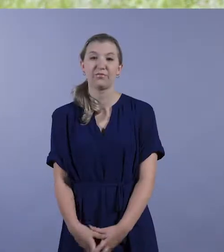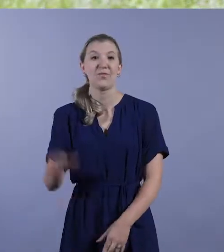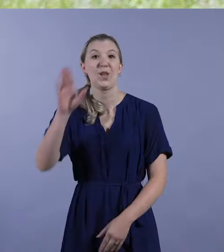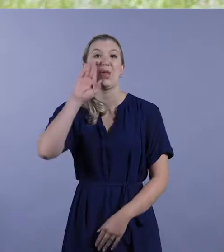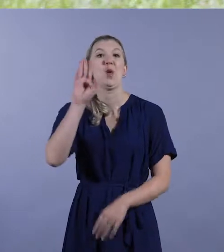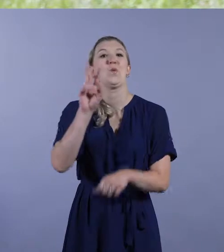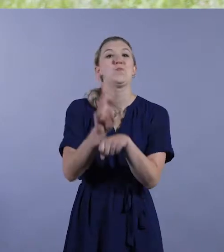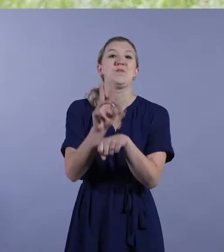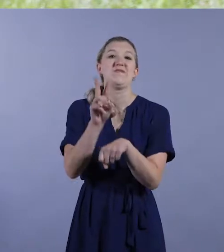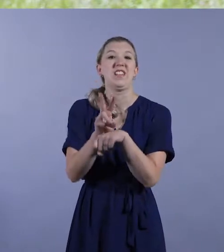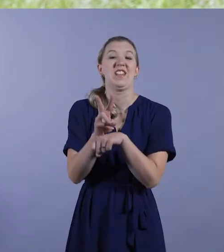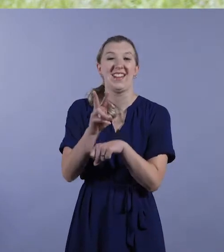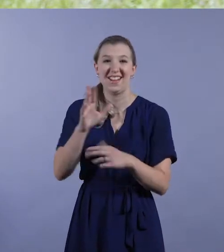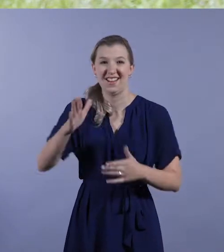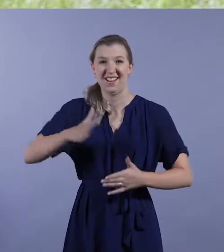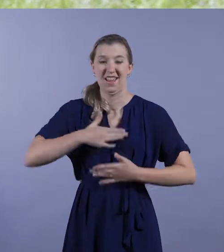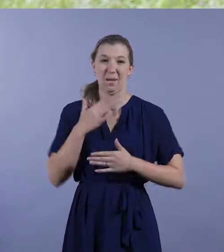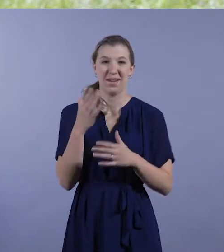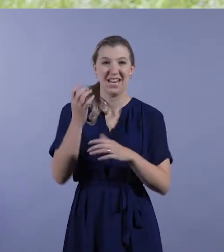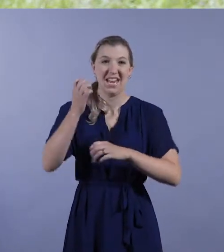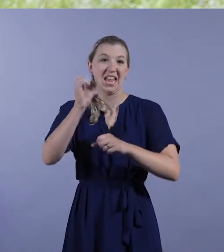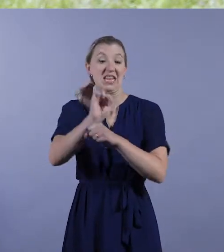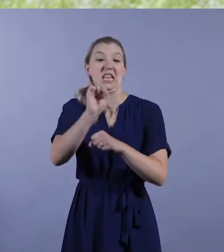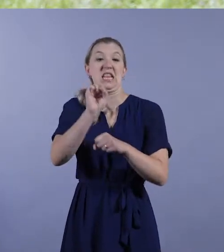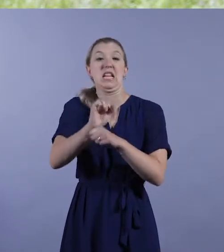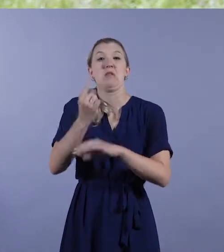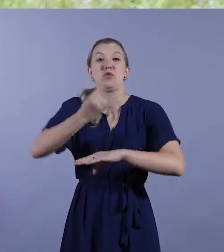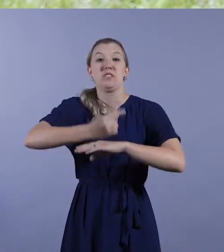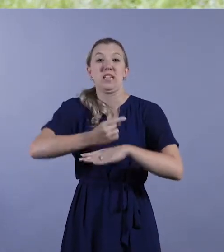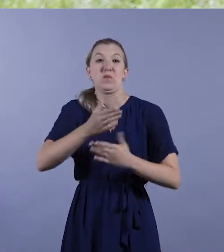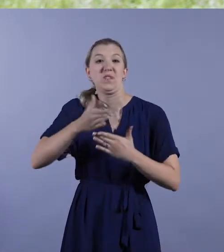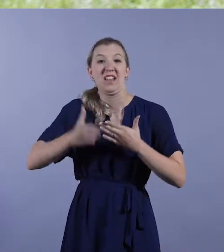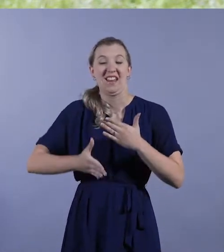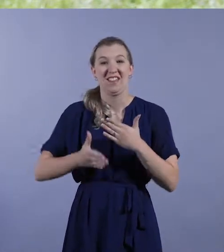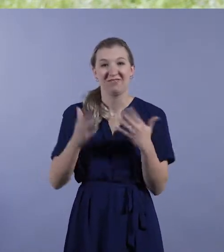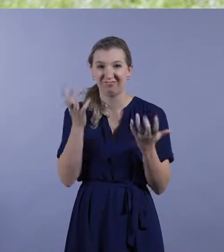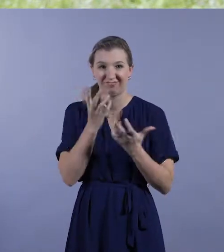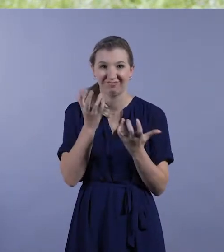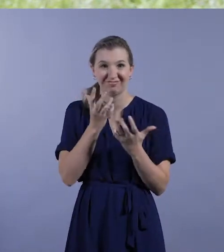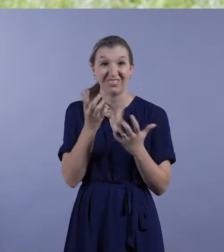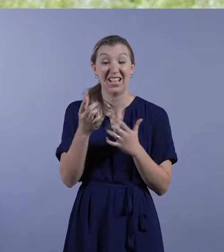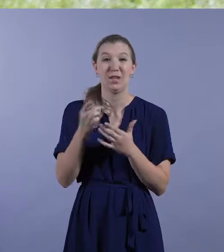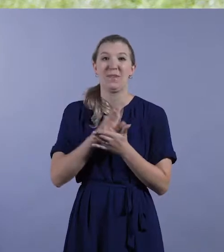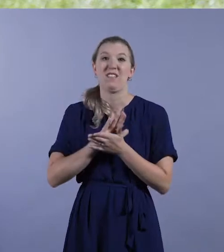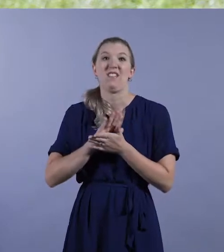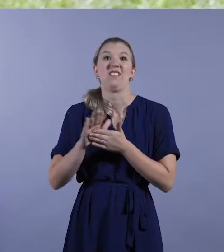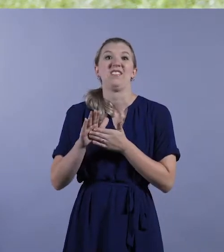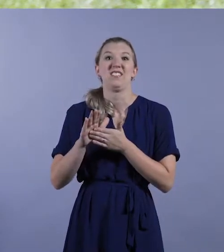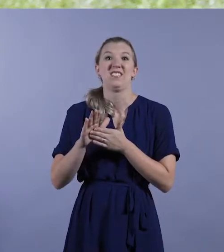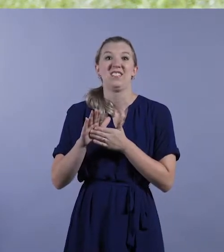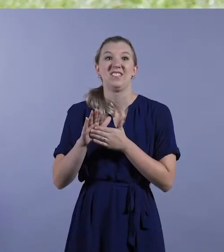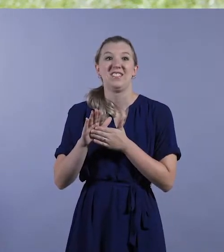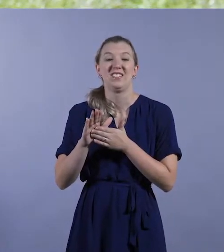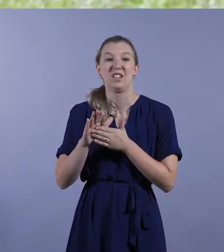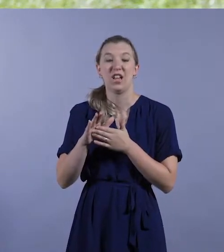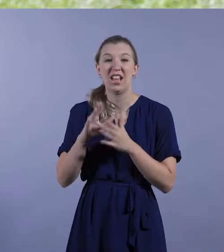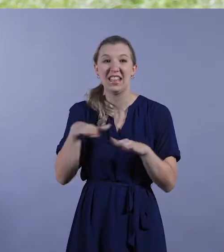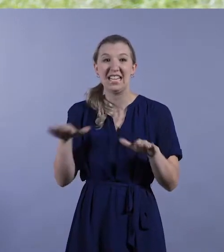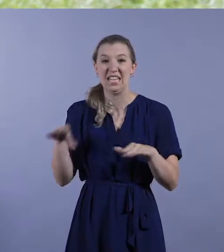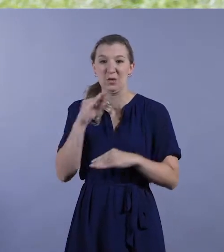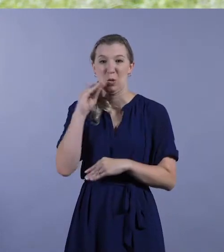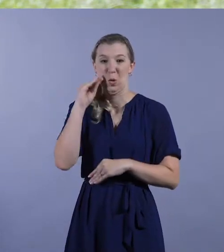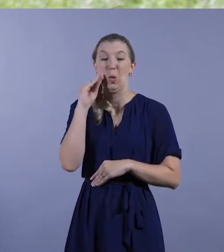Well, hello, Woodman, and happy Labor Day weekend. Isn't it going to be nice to have the kids home for a